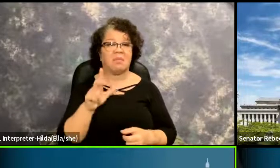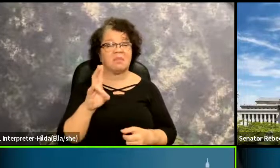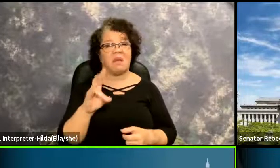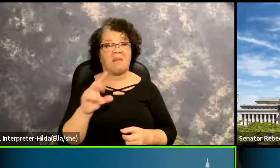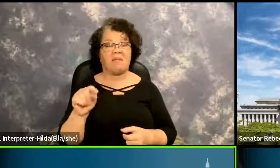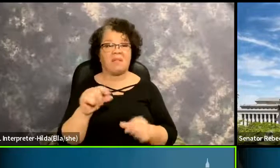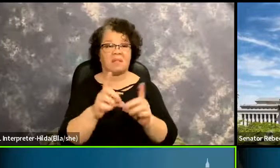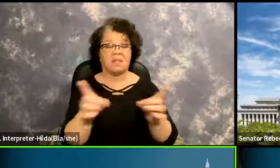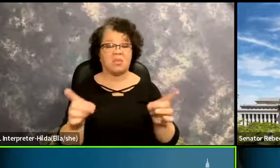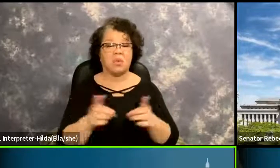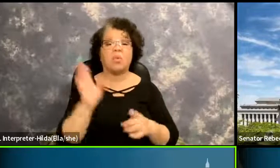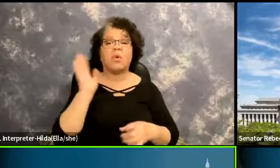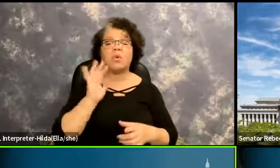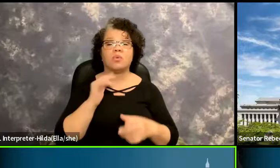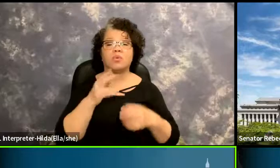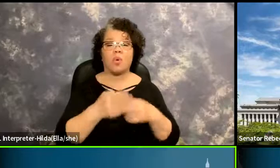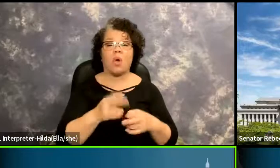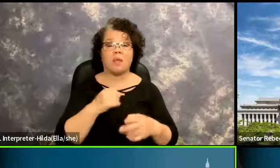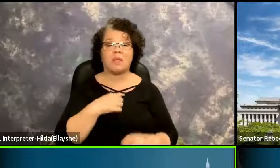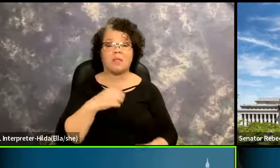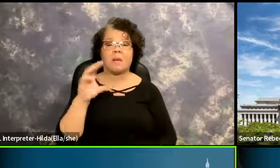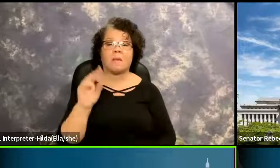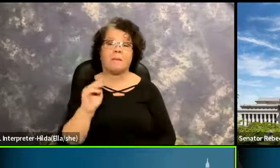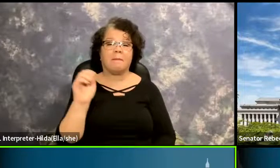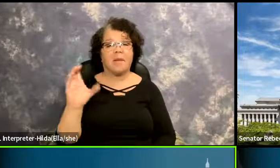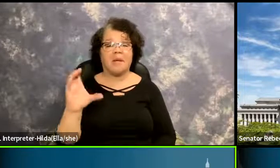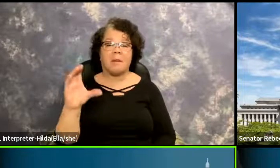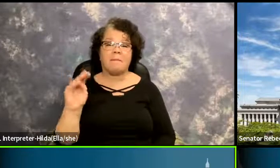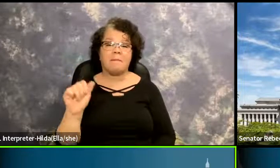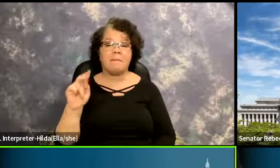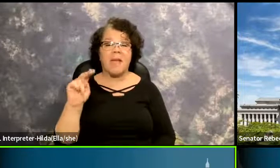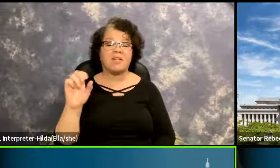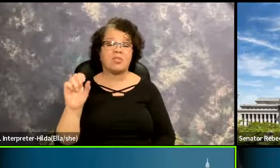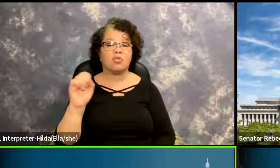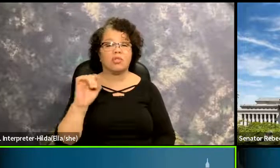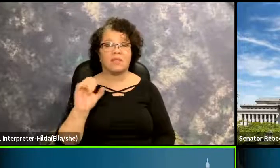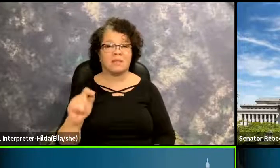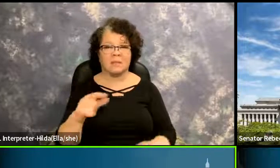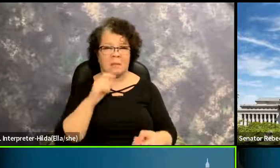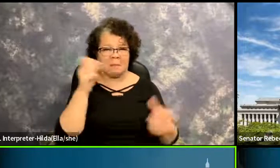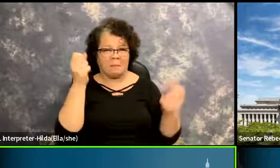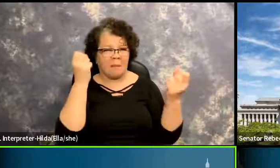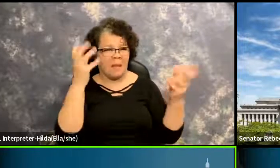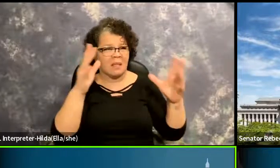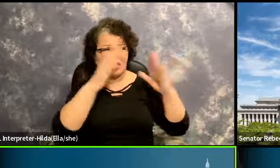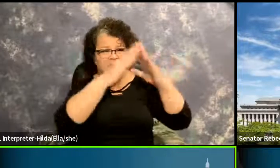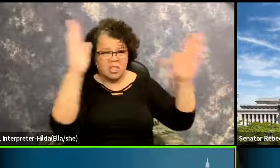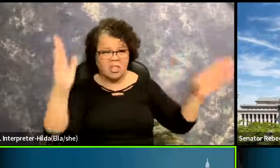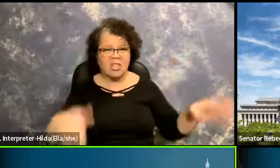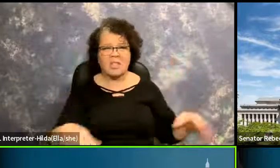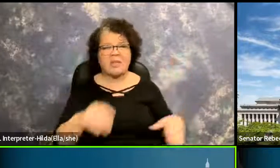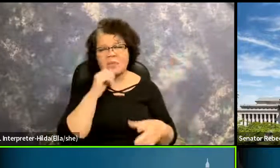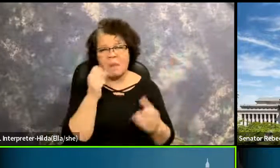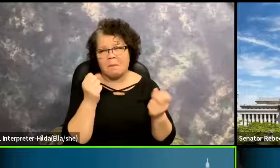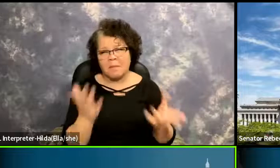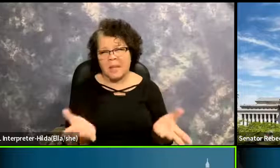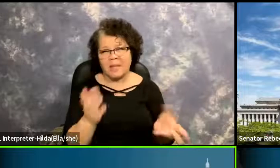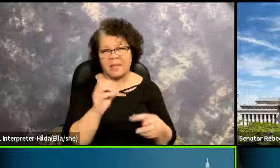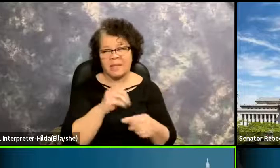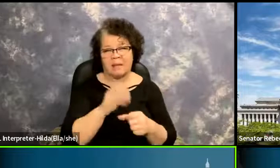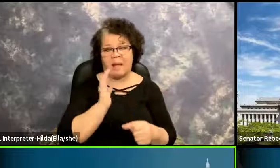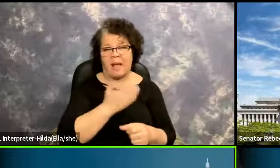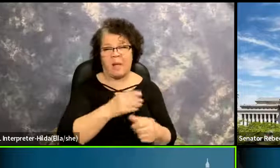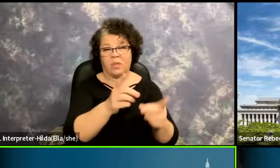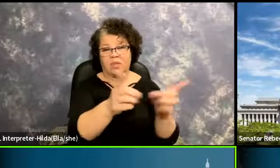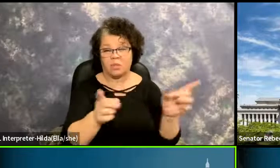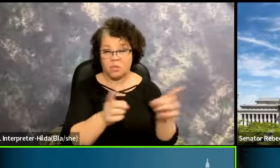used to call them the McMansions. I don't think there are many of those in the 37th district,